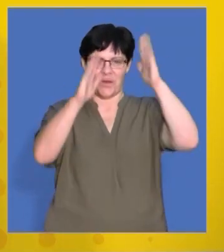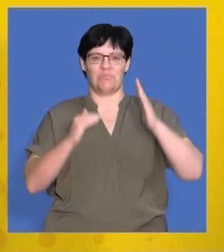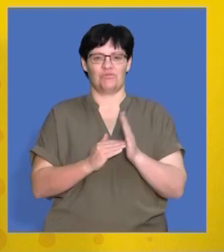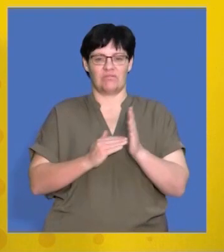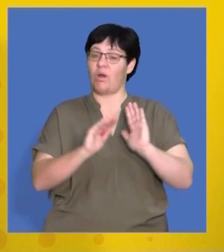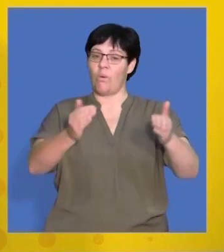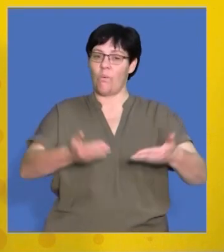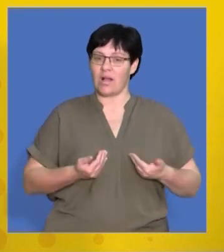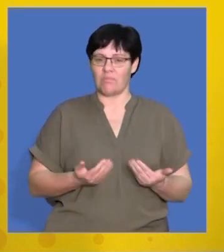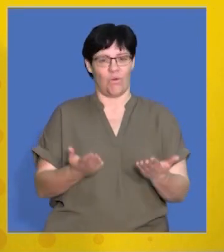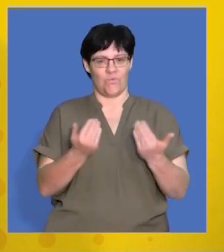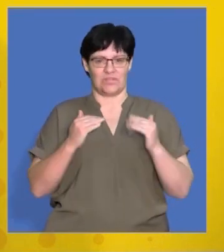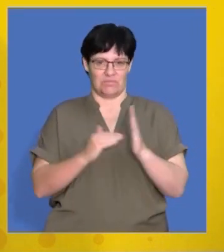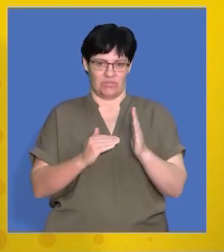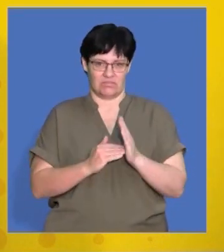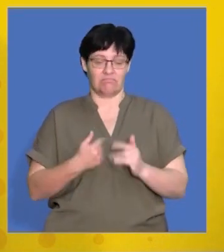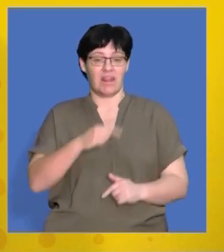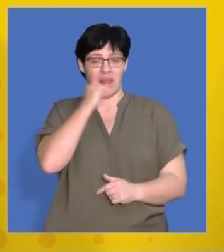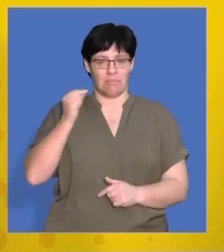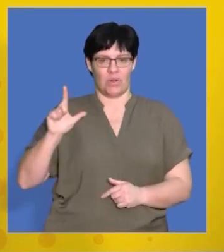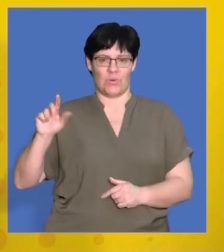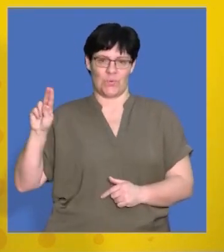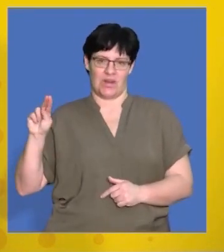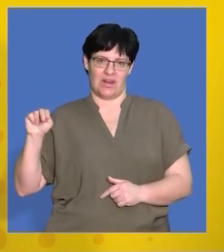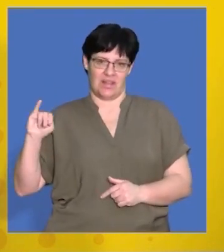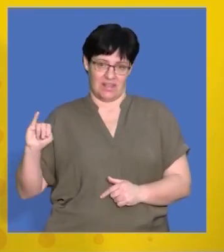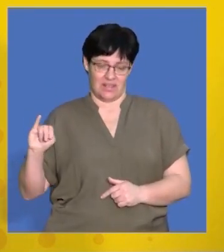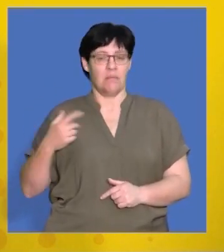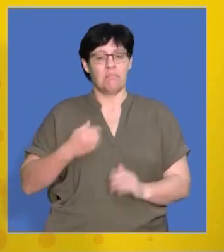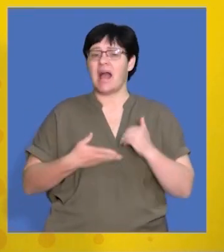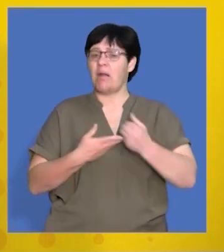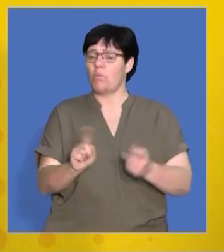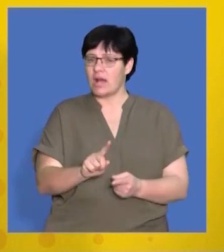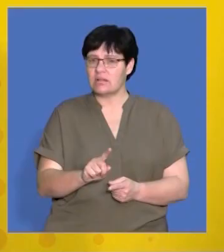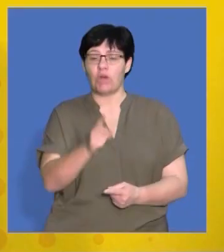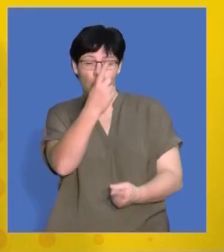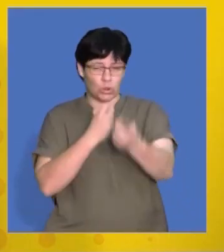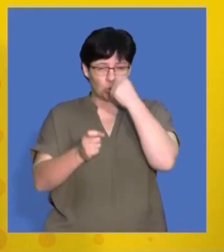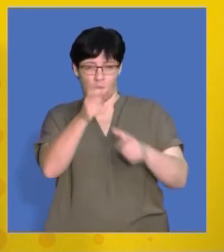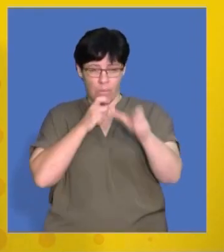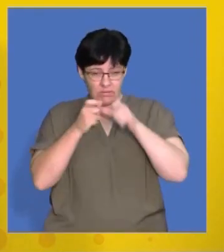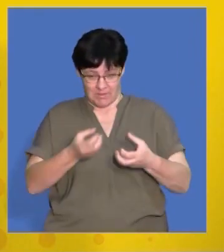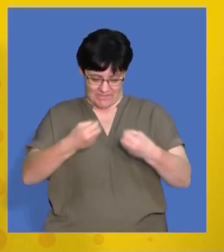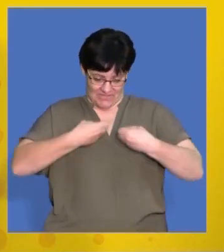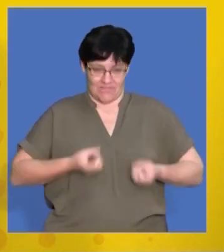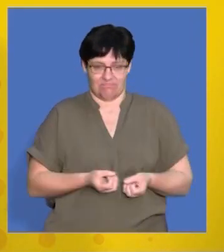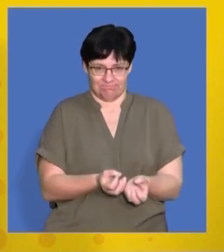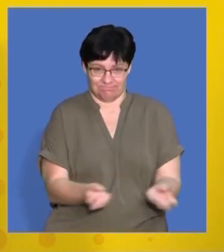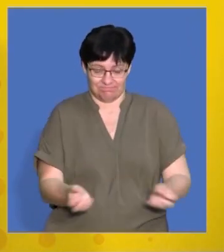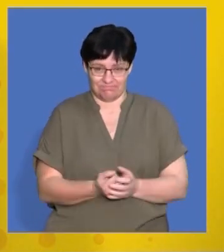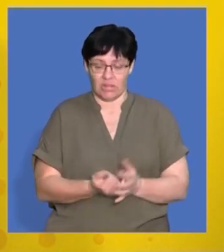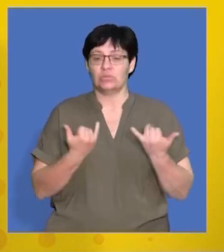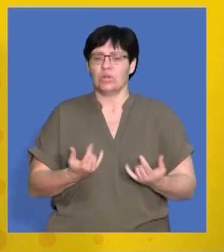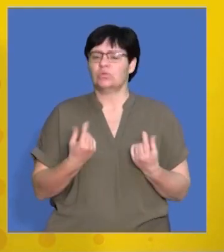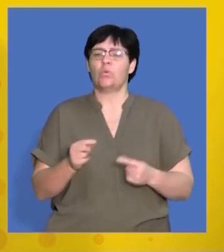Matrix, and welcome to Matrix. My name is Luni and I'll be assisting you to get all of your questions through to us. Today we're doing